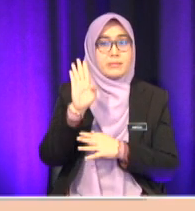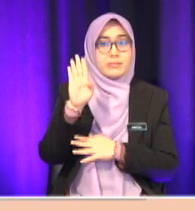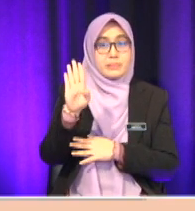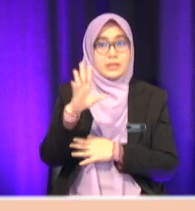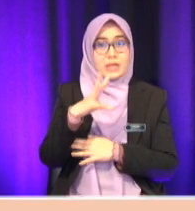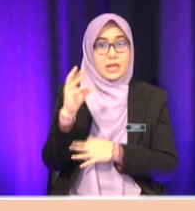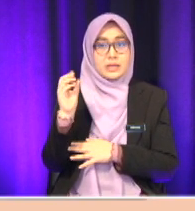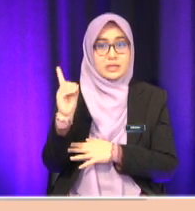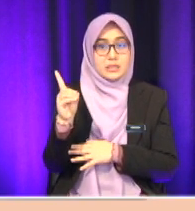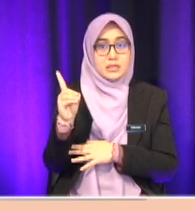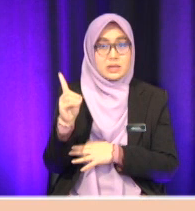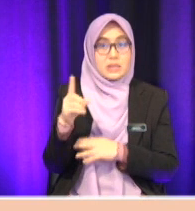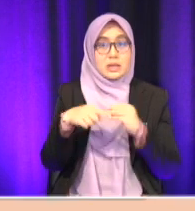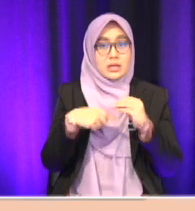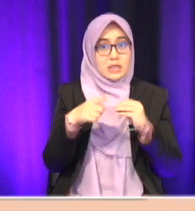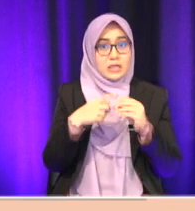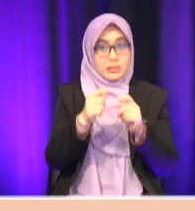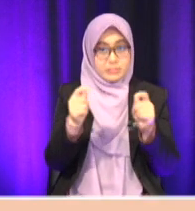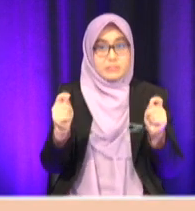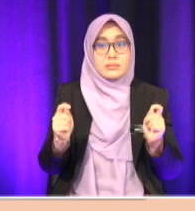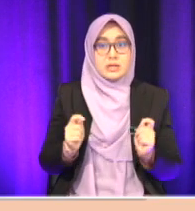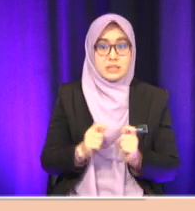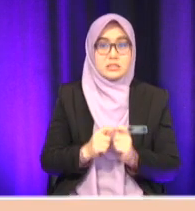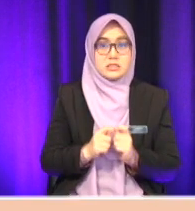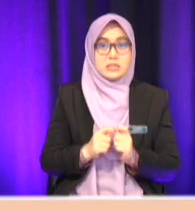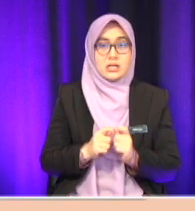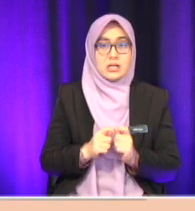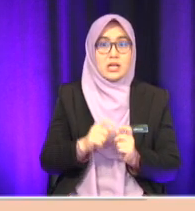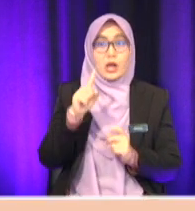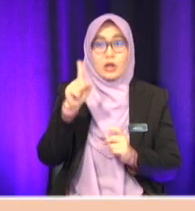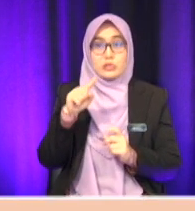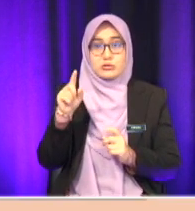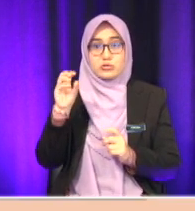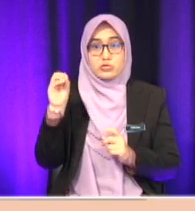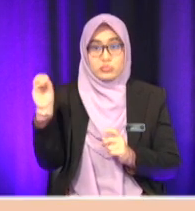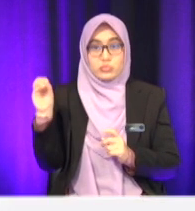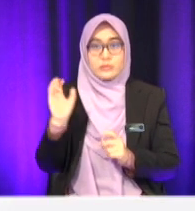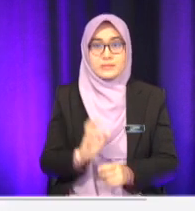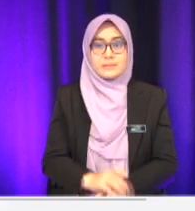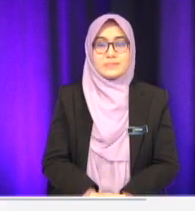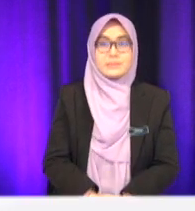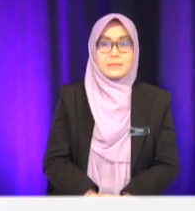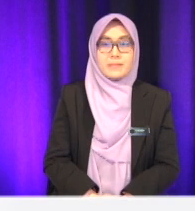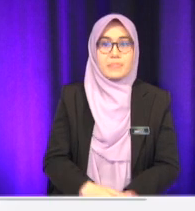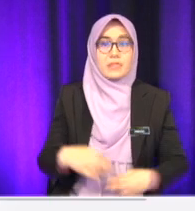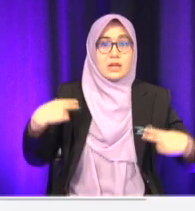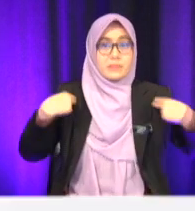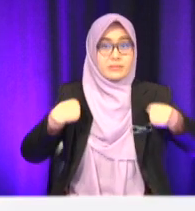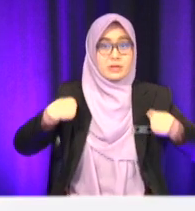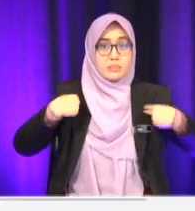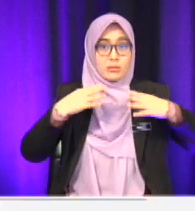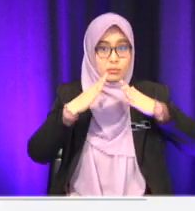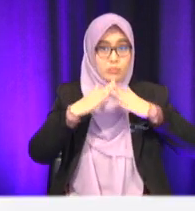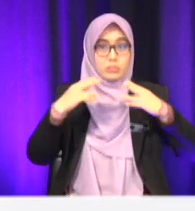place? Here Okay. we have zoo already, Yes. right? How about this one? That would be the animal shelter. Yeah,